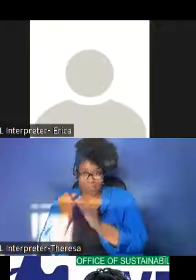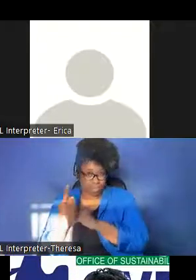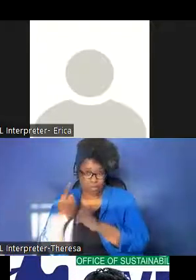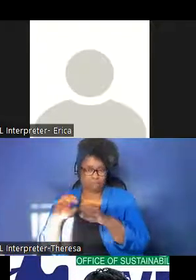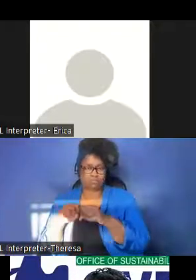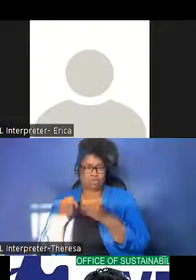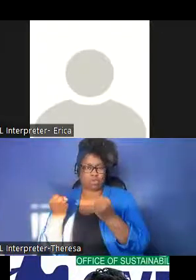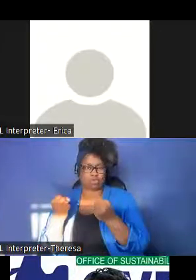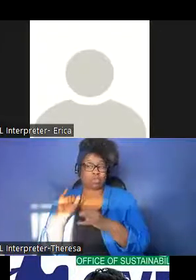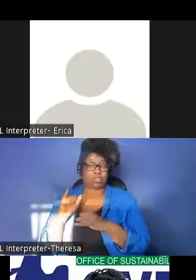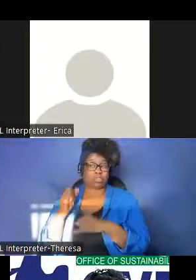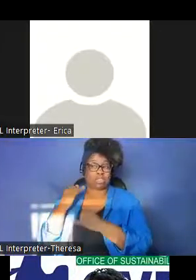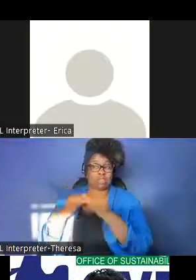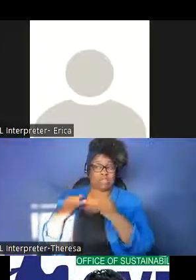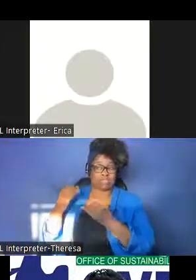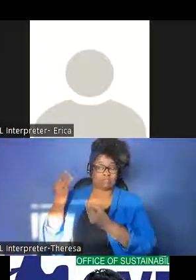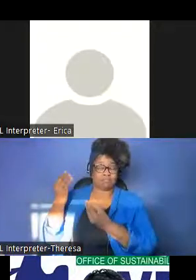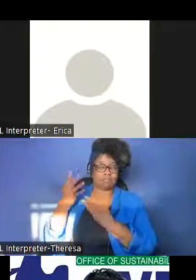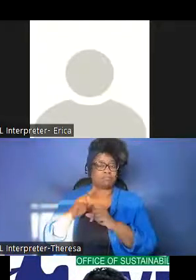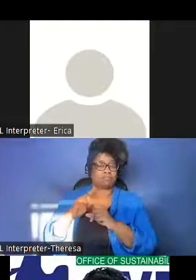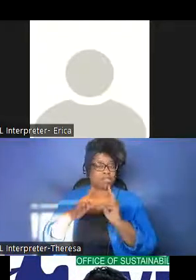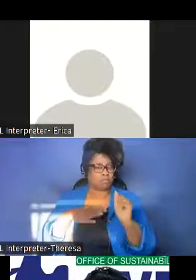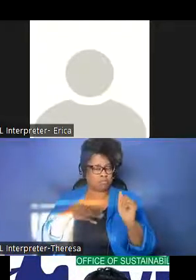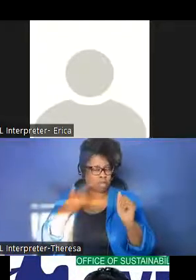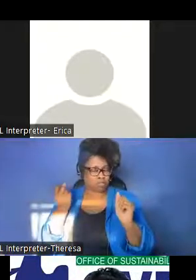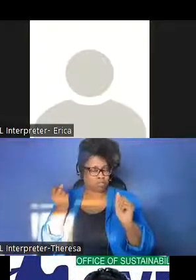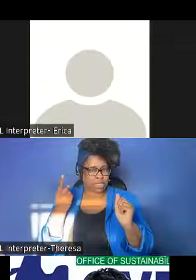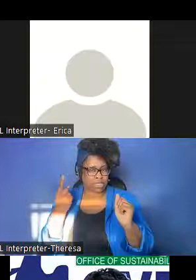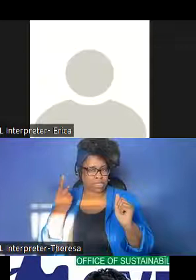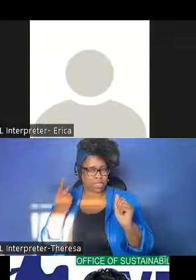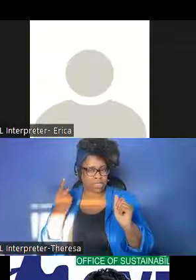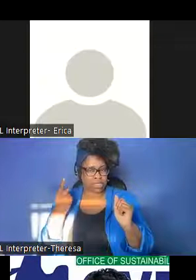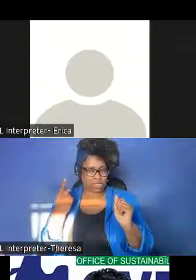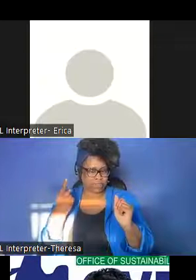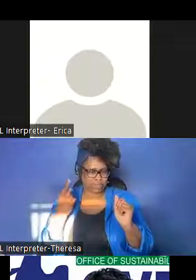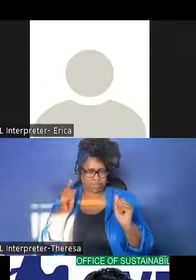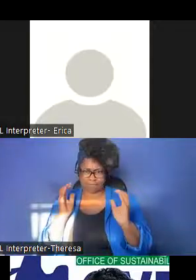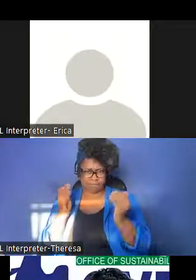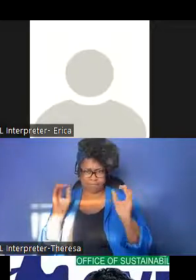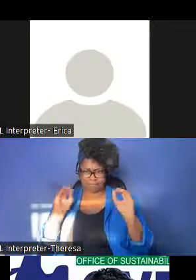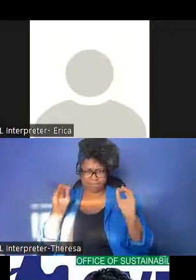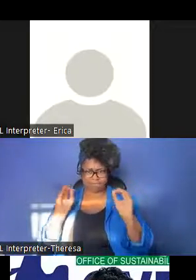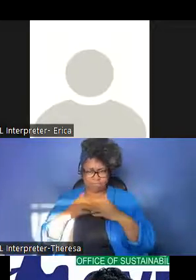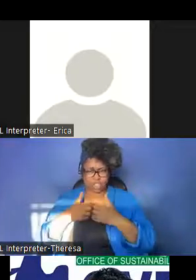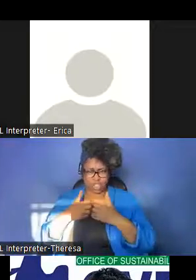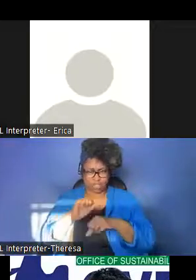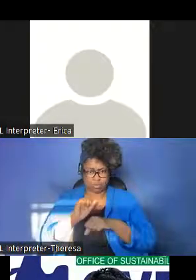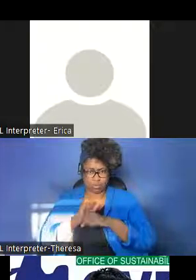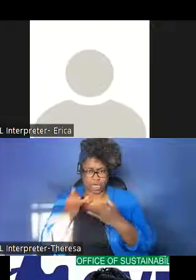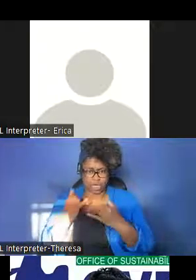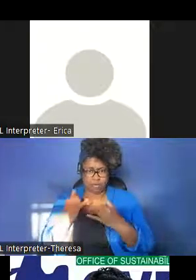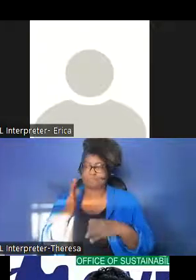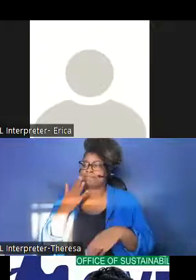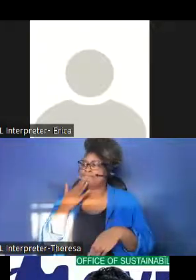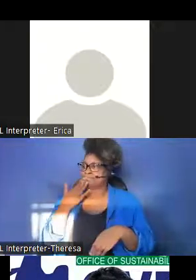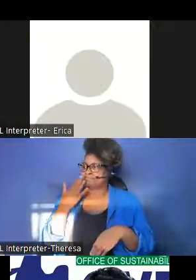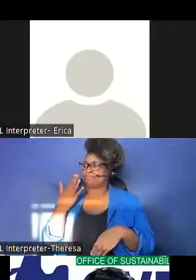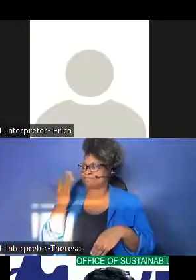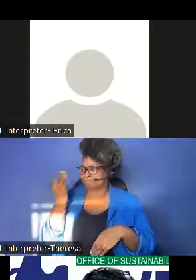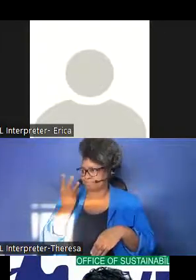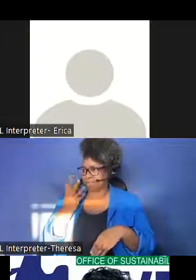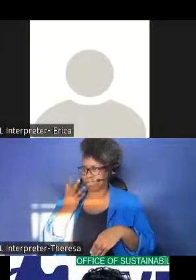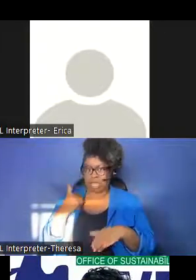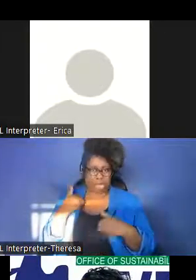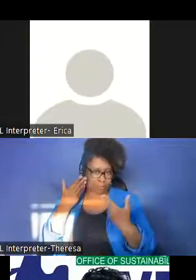last I heard. But to my understanding, none of them seem to be working now. Okay, thank you for flagging that, because that is news